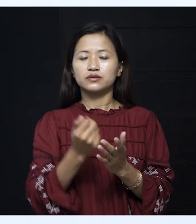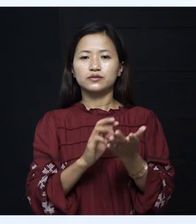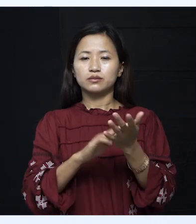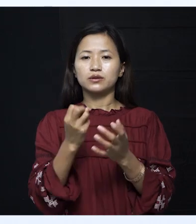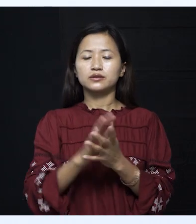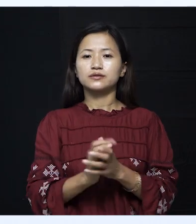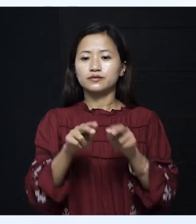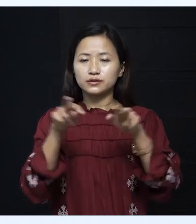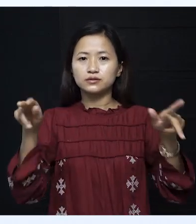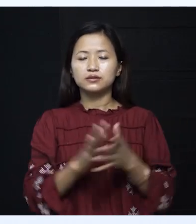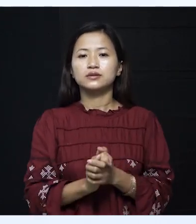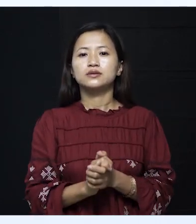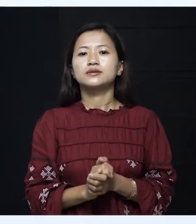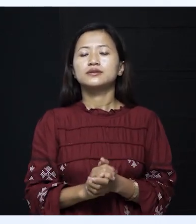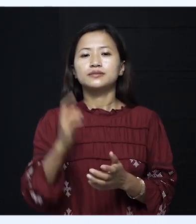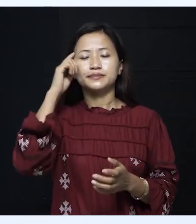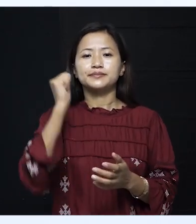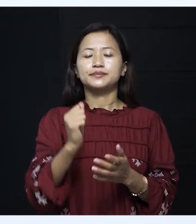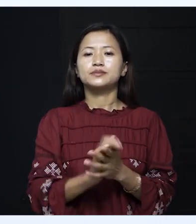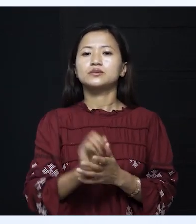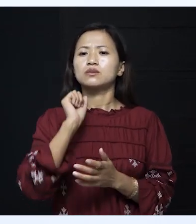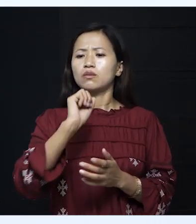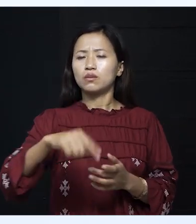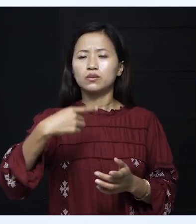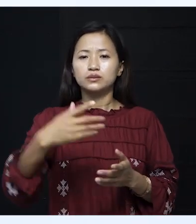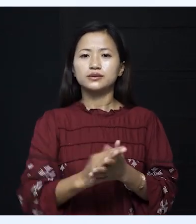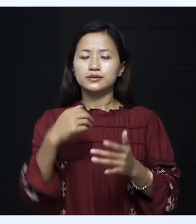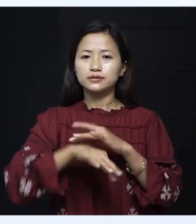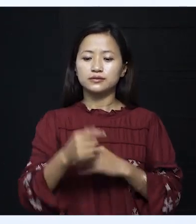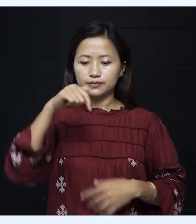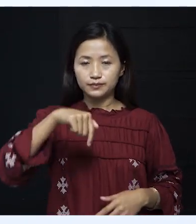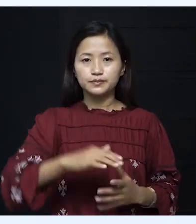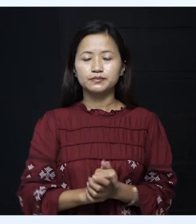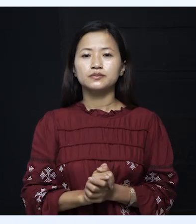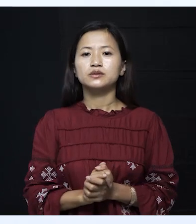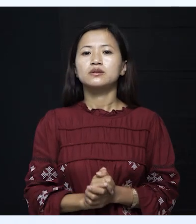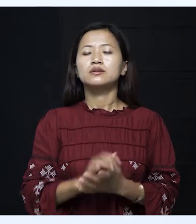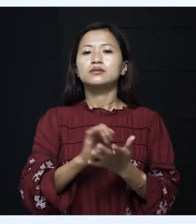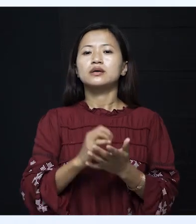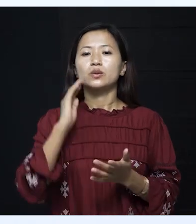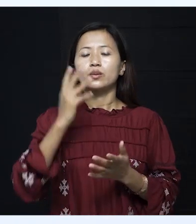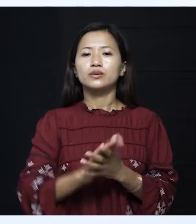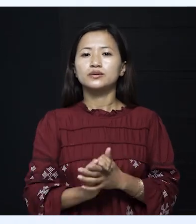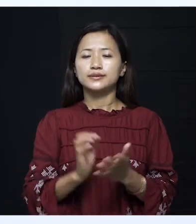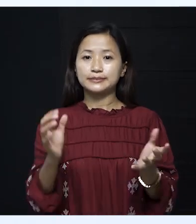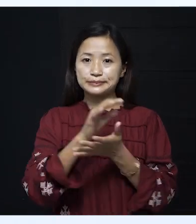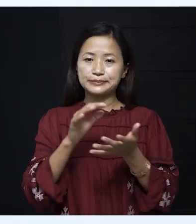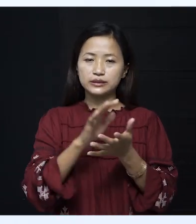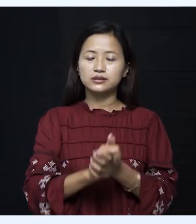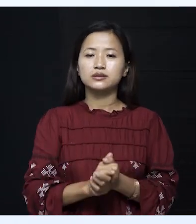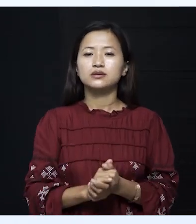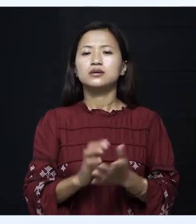marked differences is that, remember, if you can remember that you're always in the present, then that's when the emphasis